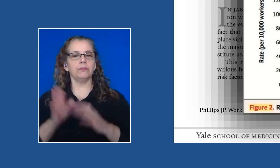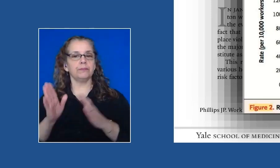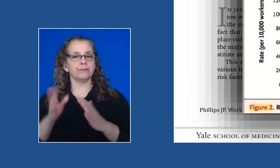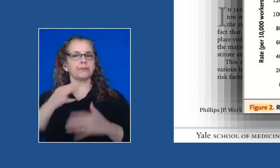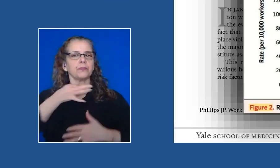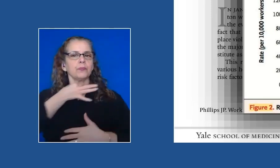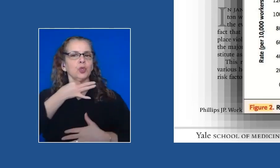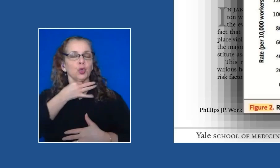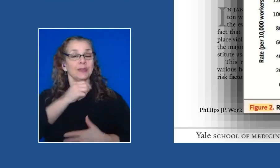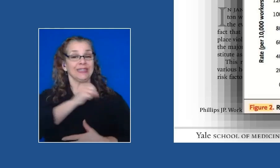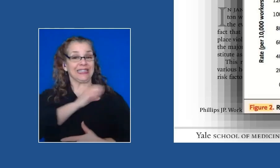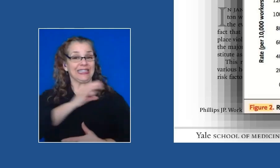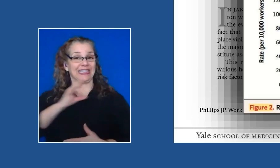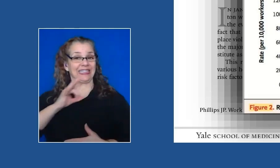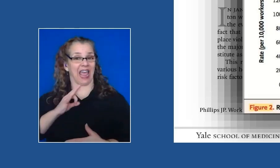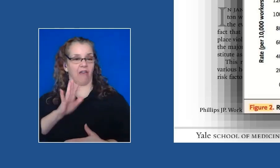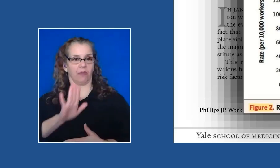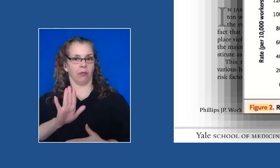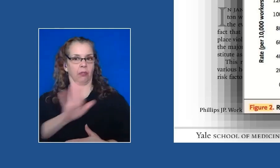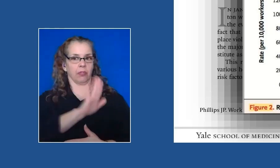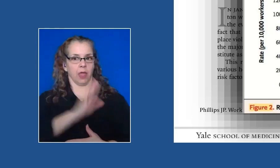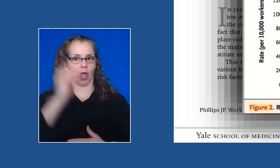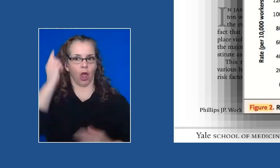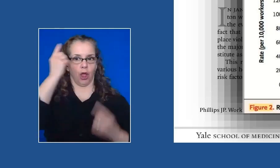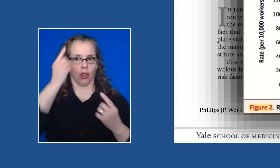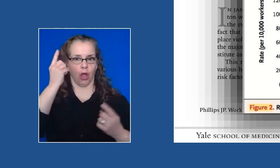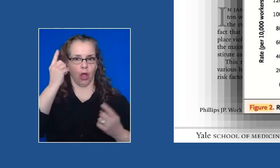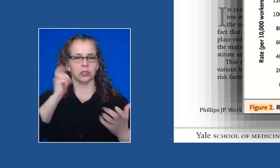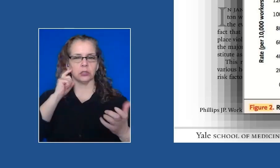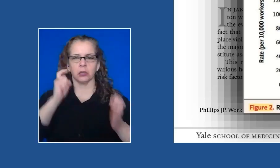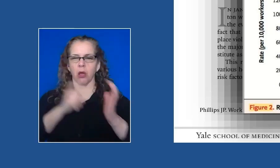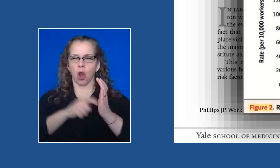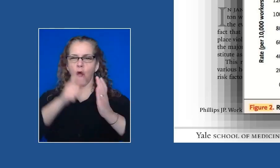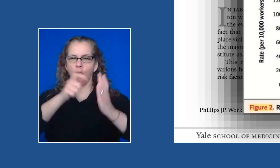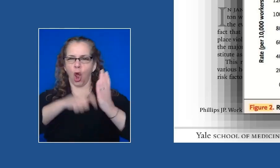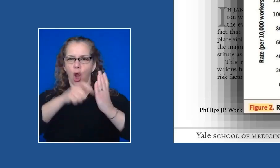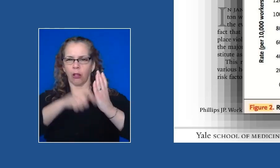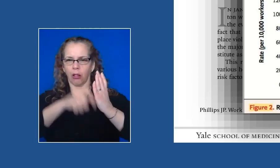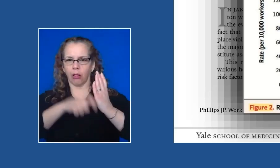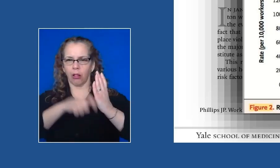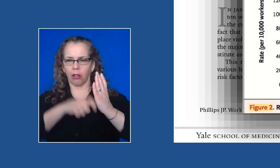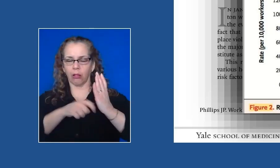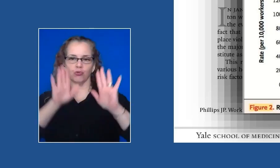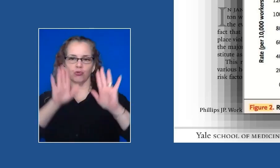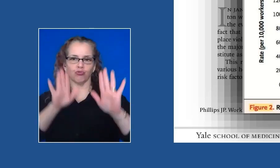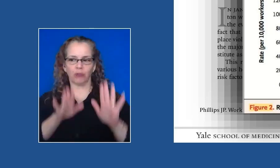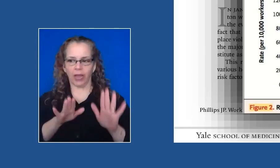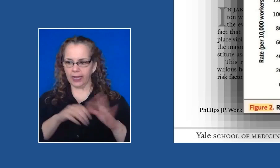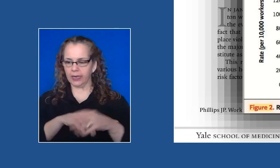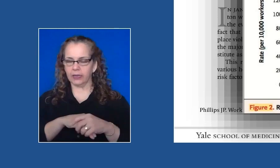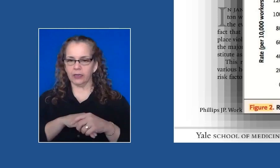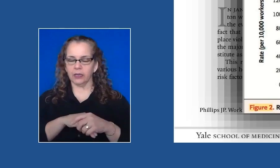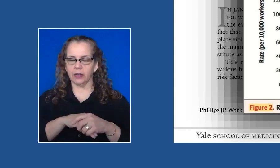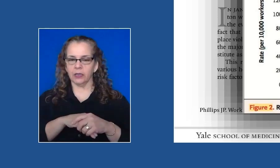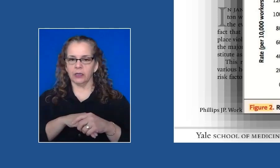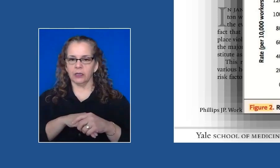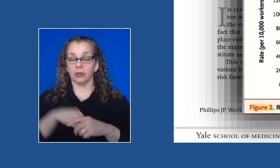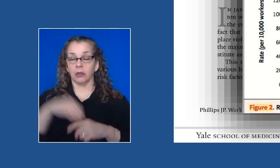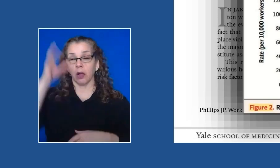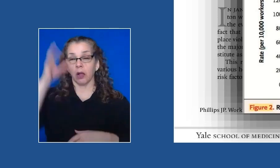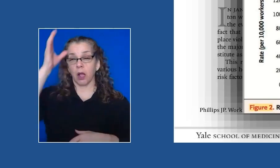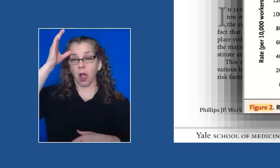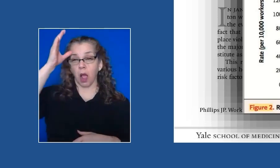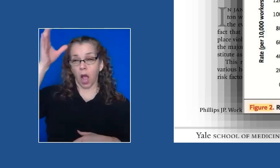this article, which is actually from the New England Journal of Medicine, which was a great review article around the concept of workplace